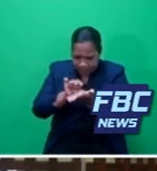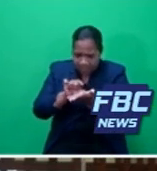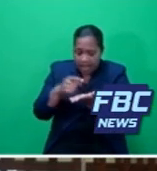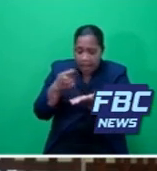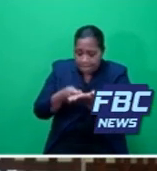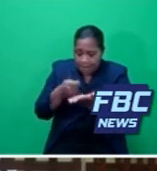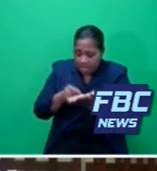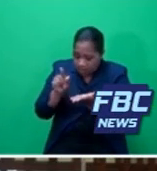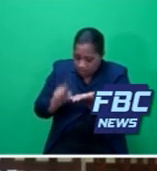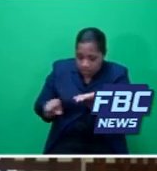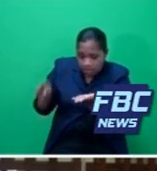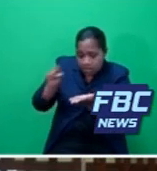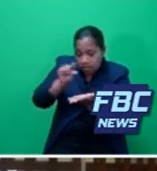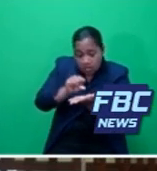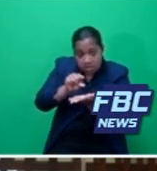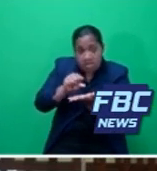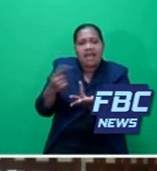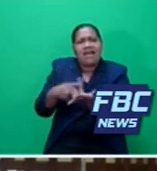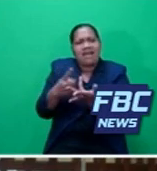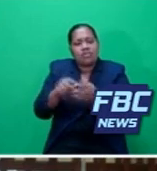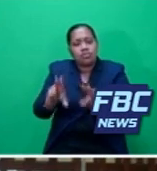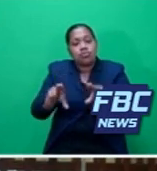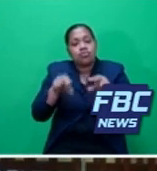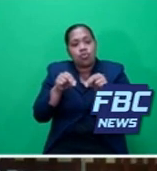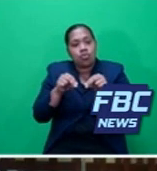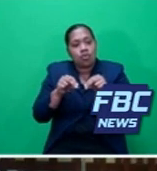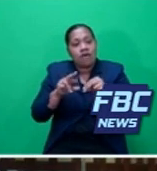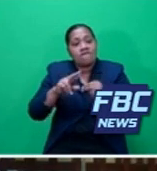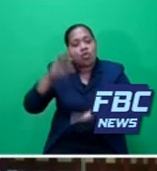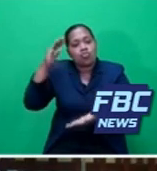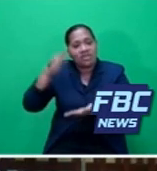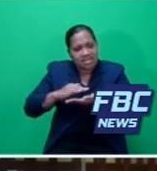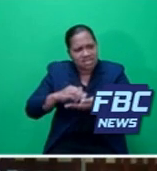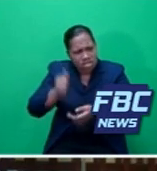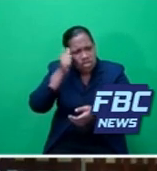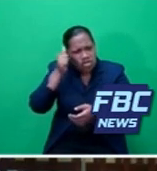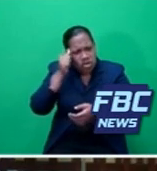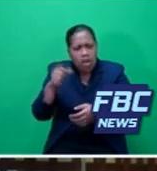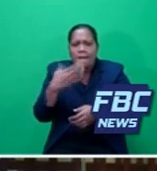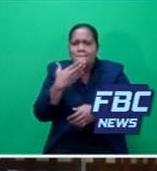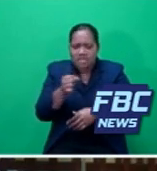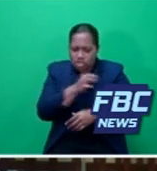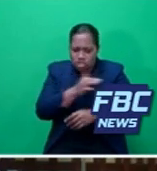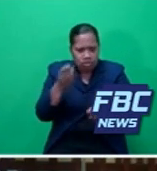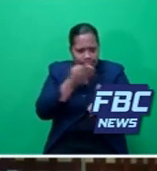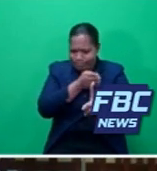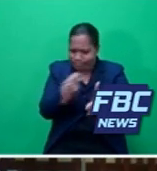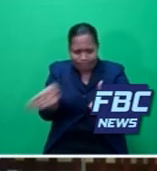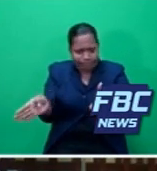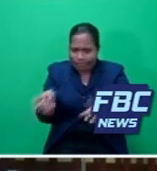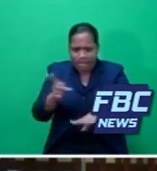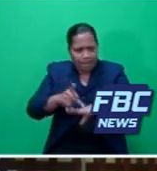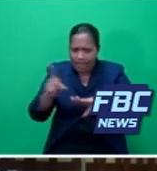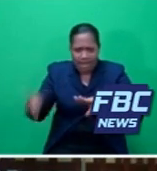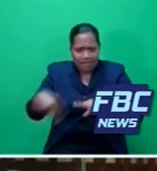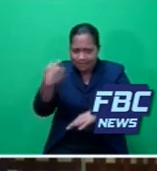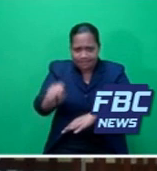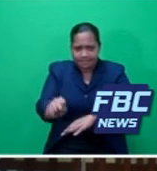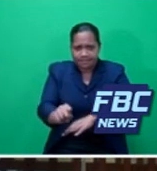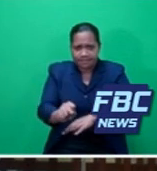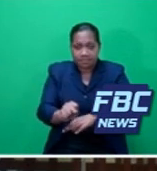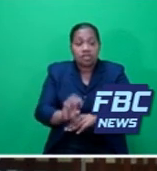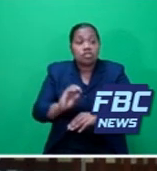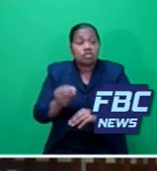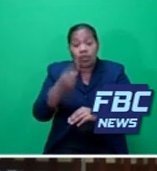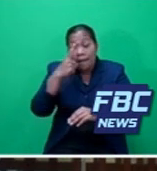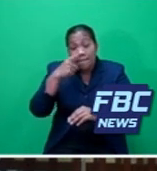out for home mortgages and other withdrawals, for example, redundancies, and he knows that. You should not be misleading Parliament, Mr. Speaker, sir. And what we've also said, with those